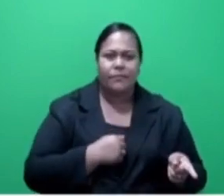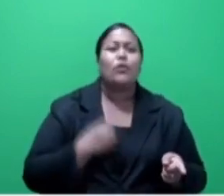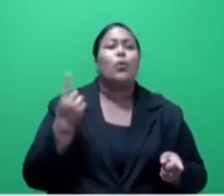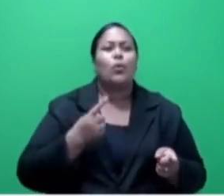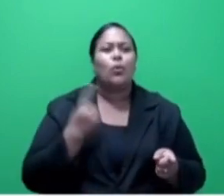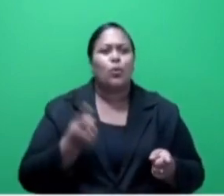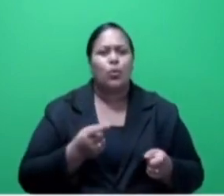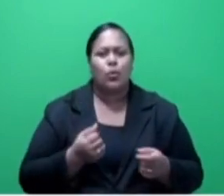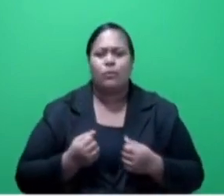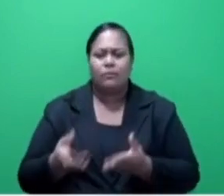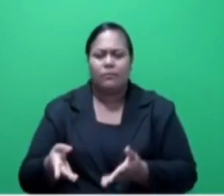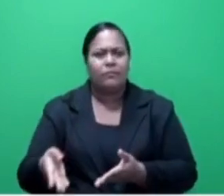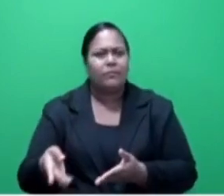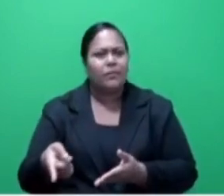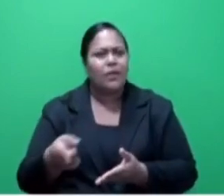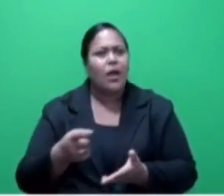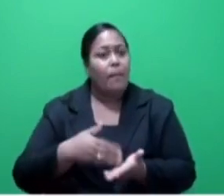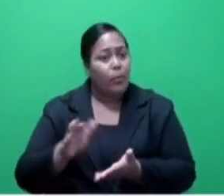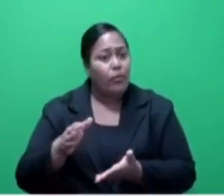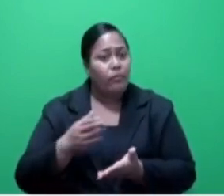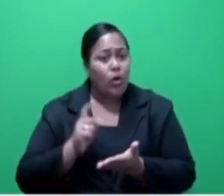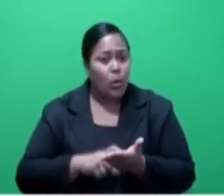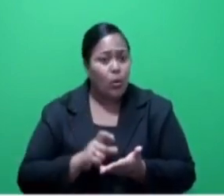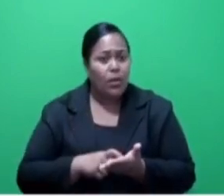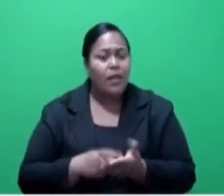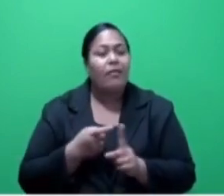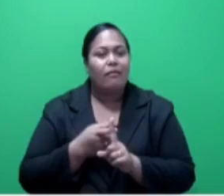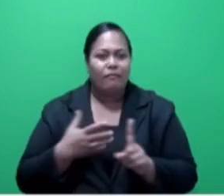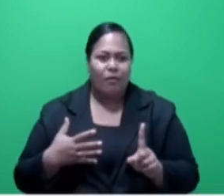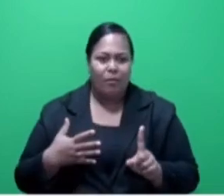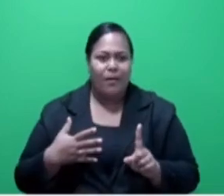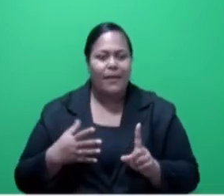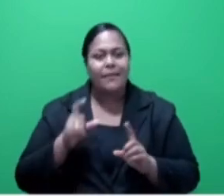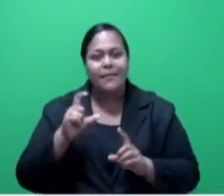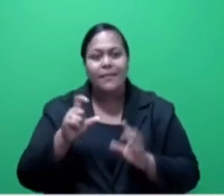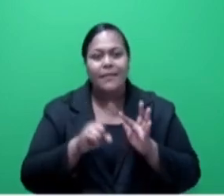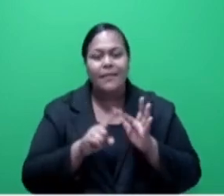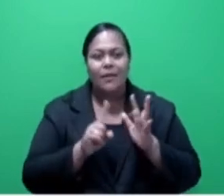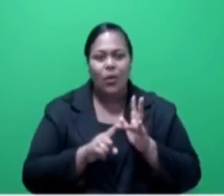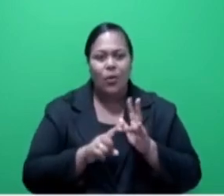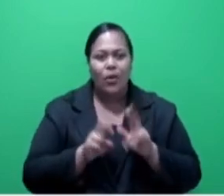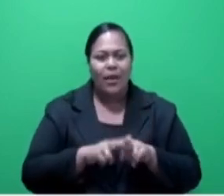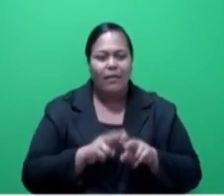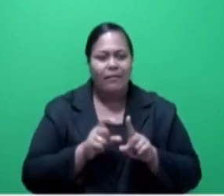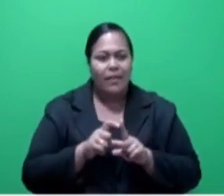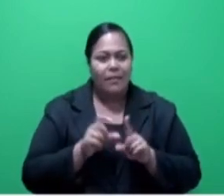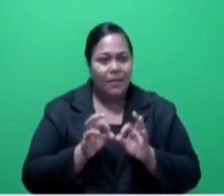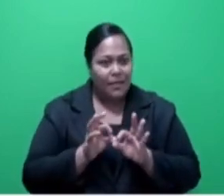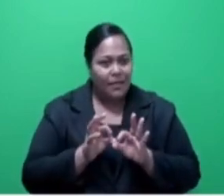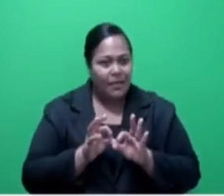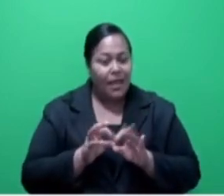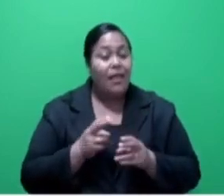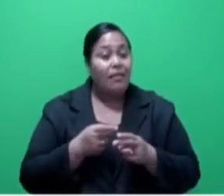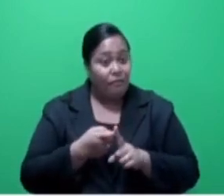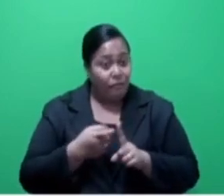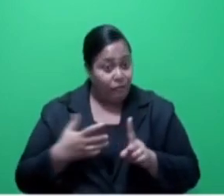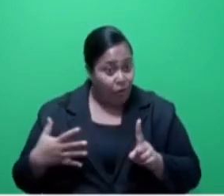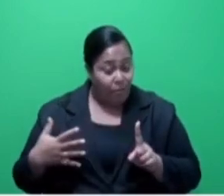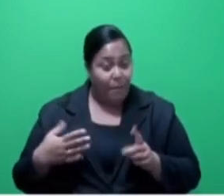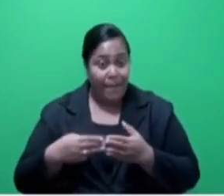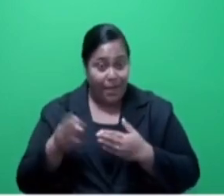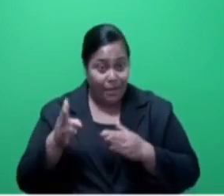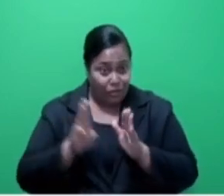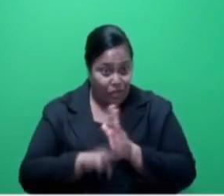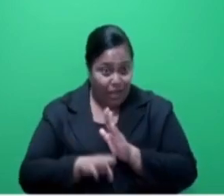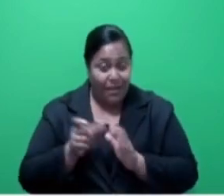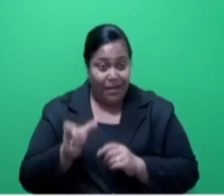FDB. And as it was revealed subsequently, the former manager of FDB, in fact, had business interests